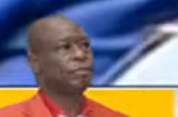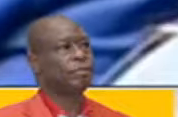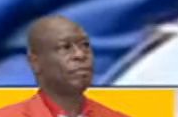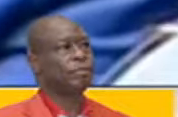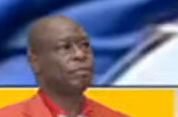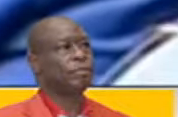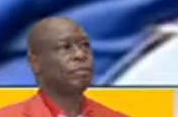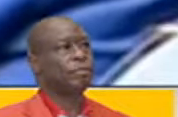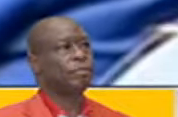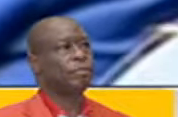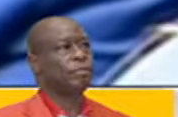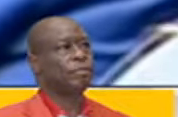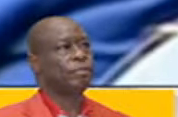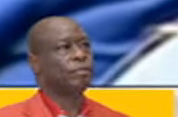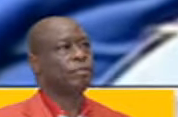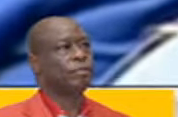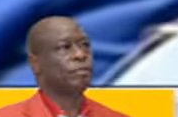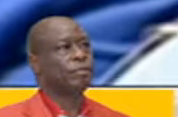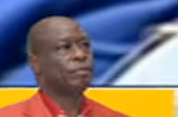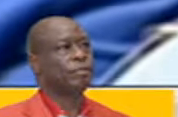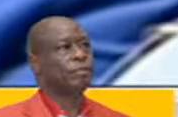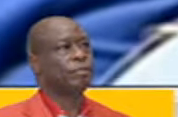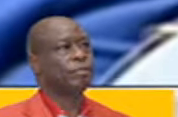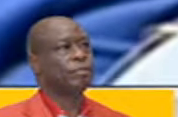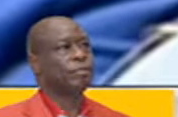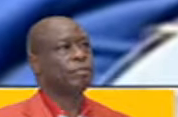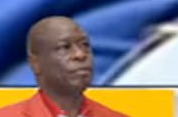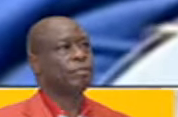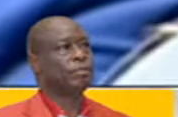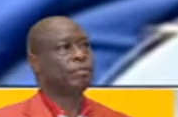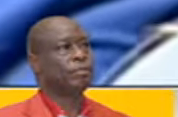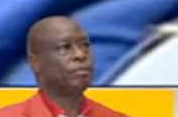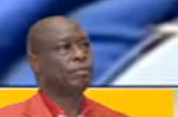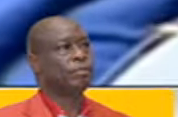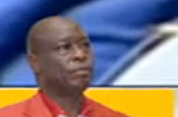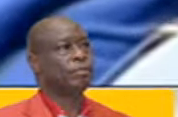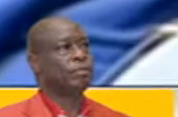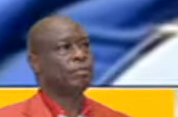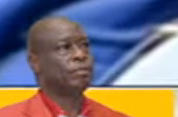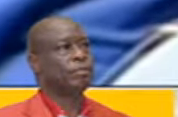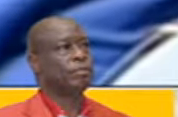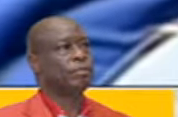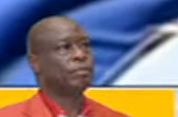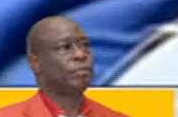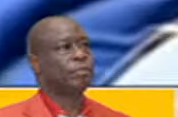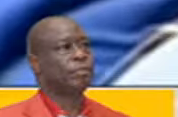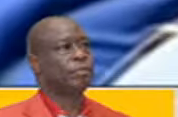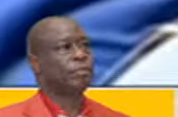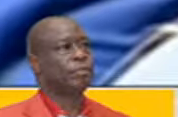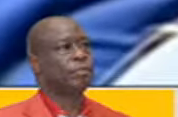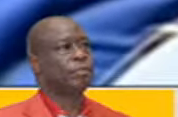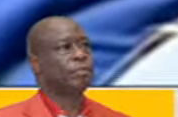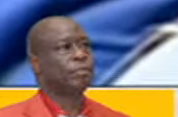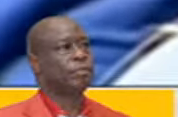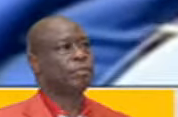This is a joint will executor's report on the status of the estate as at